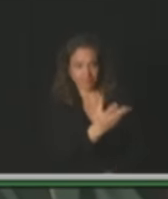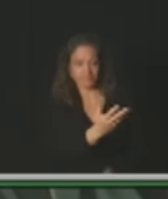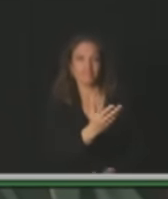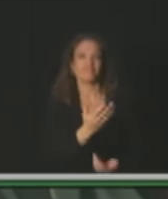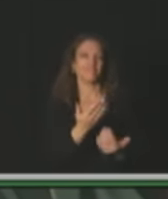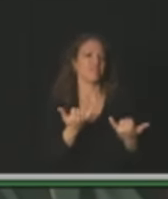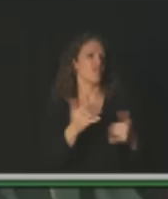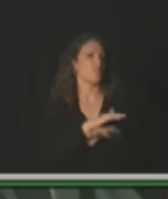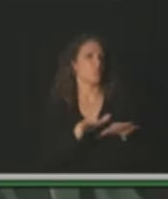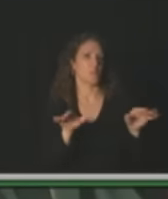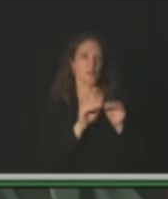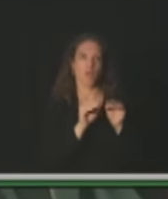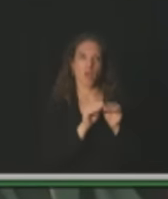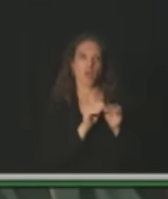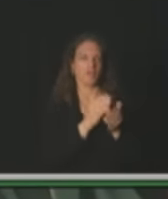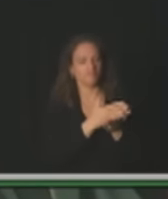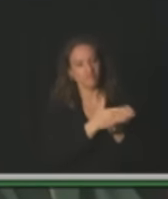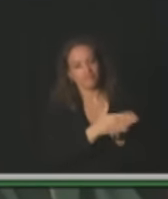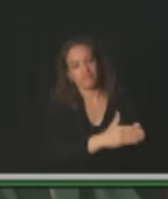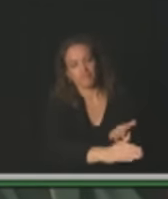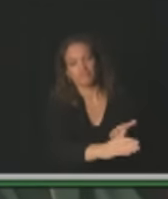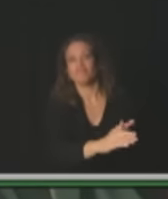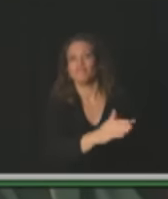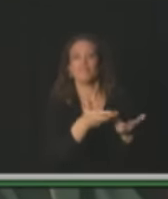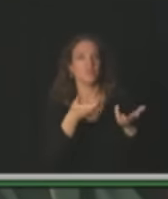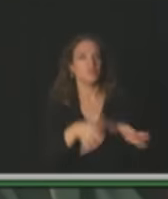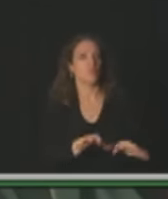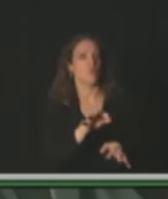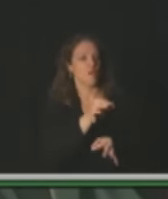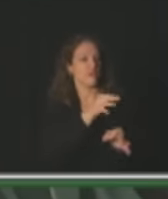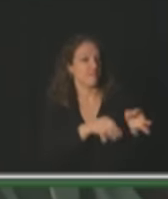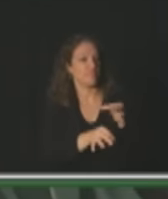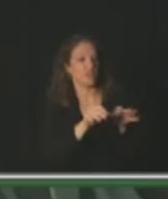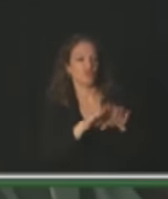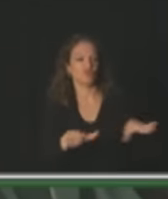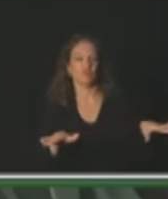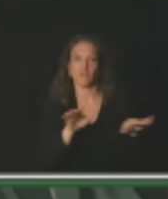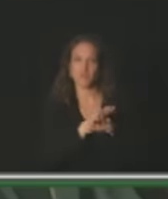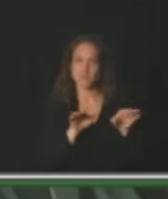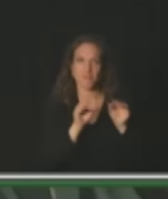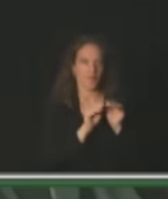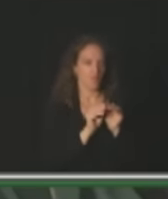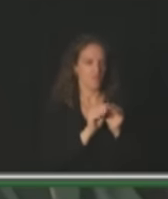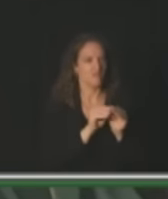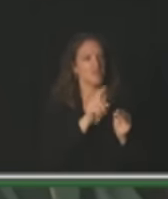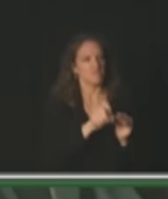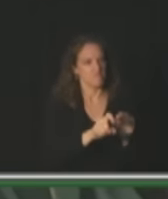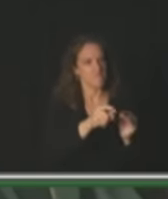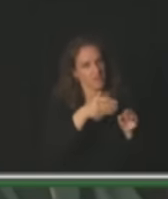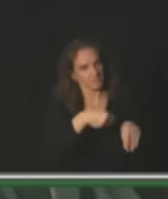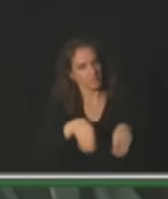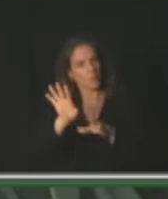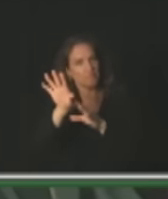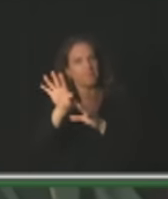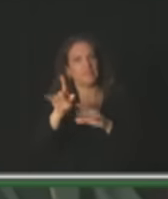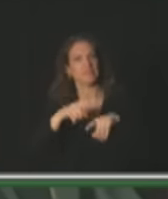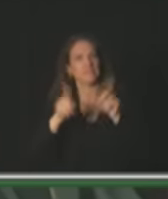over. We don't want foster children anymore. You're going to go have to go live with somebody